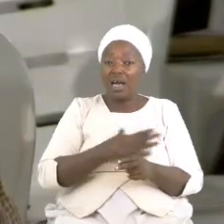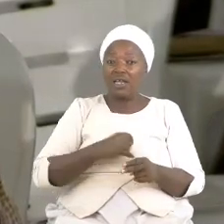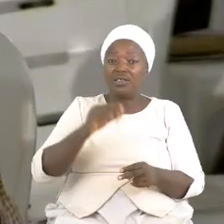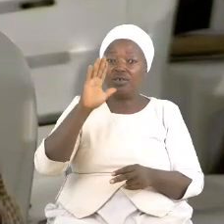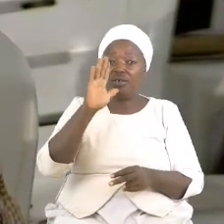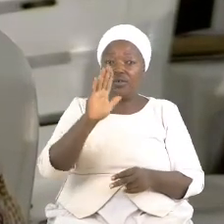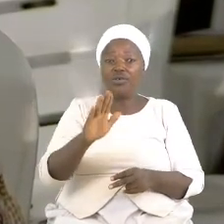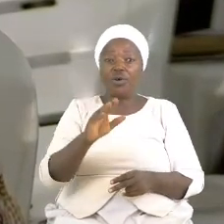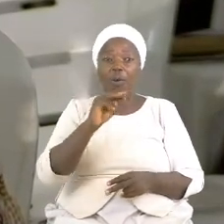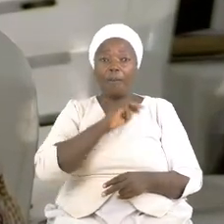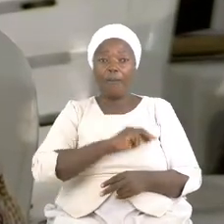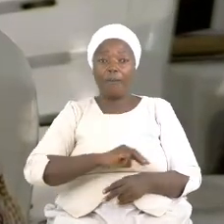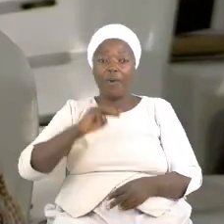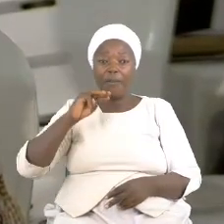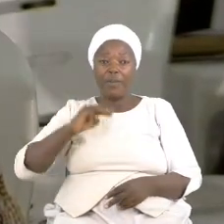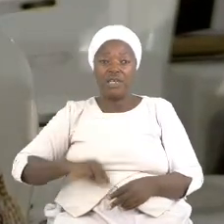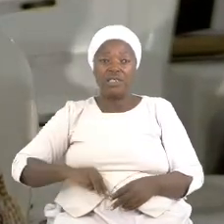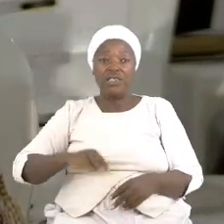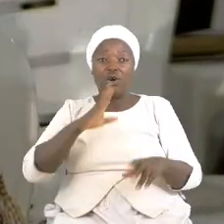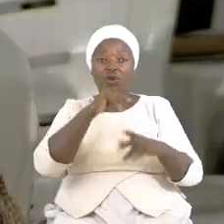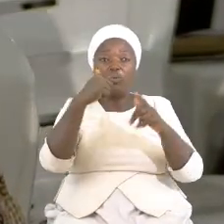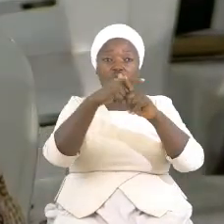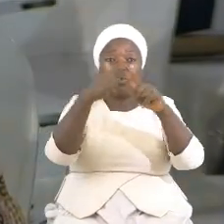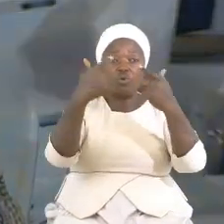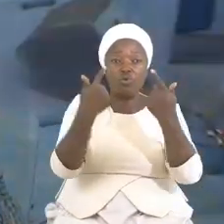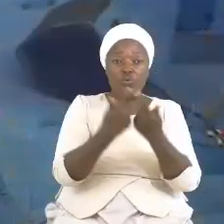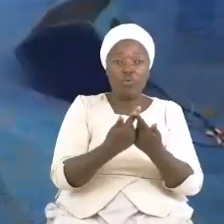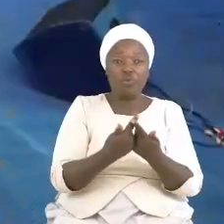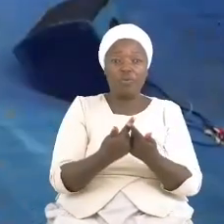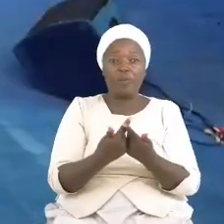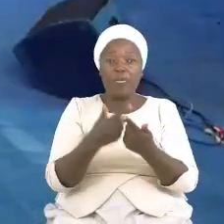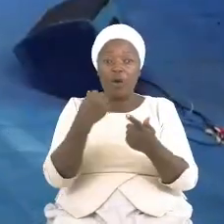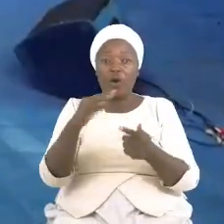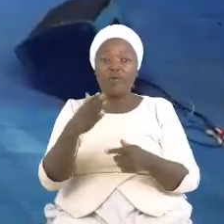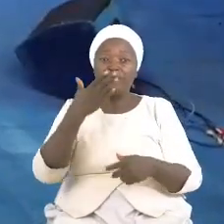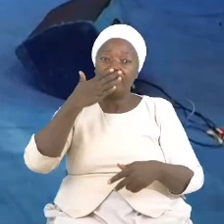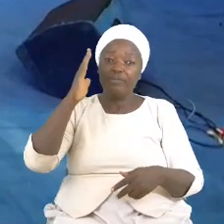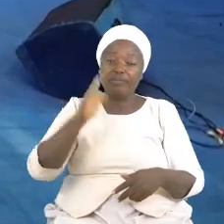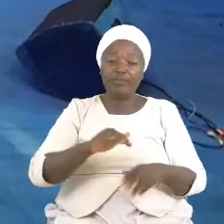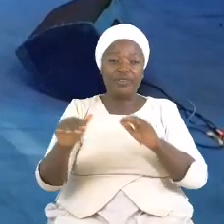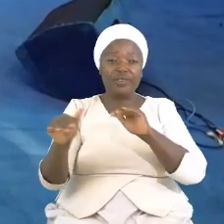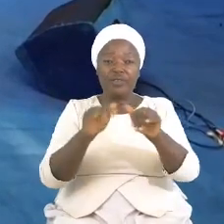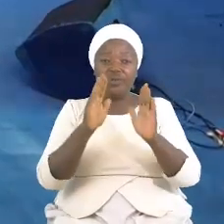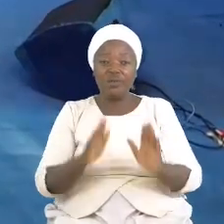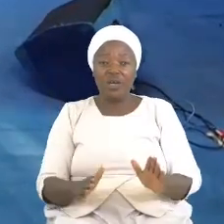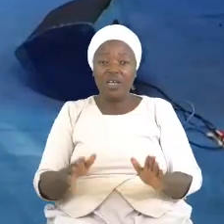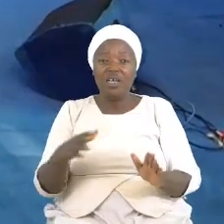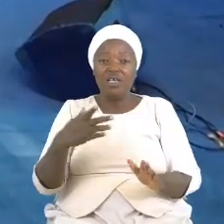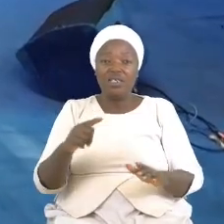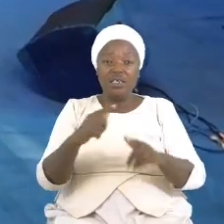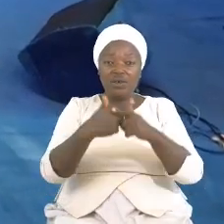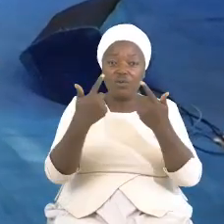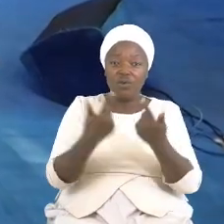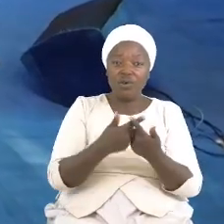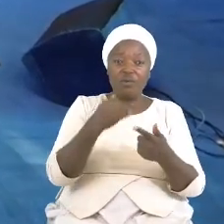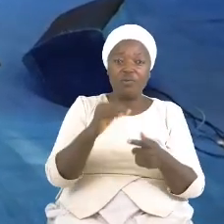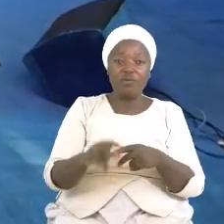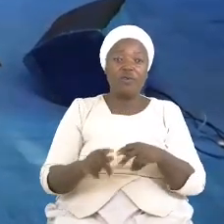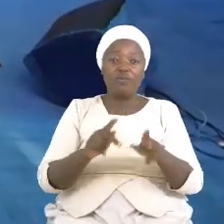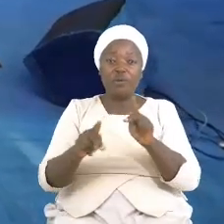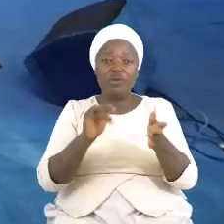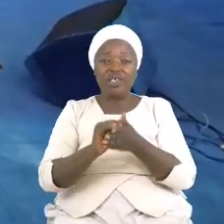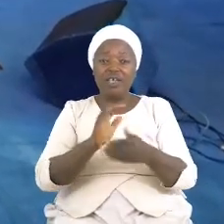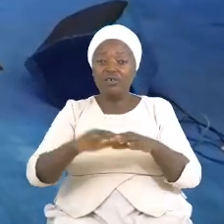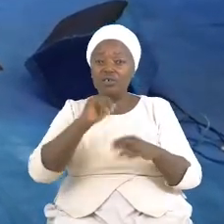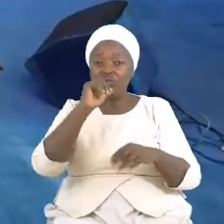membership in the gang of evildoers, and the gang of people that do not have